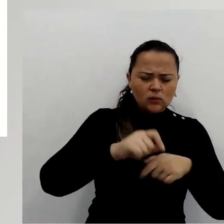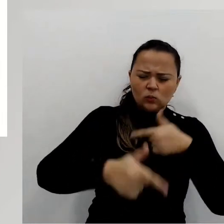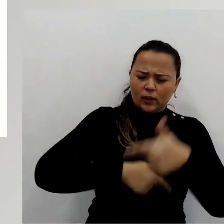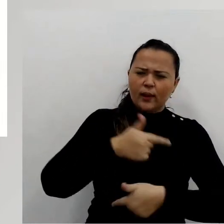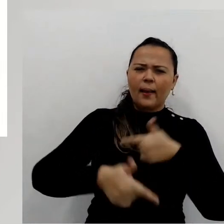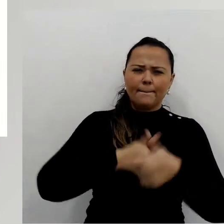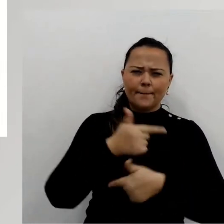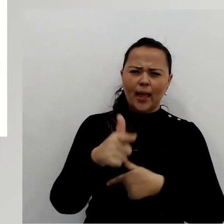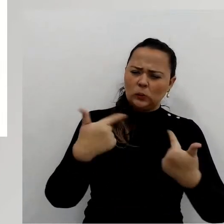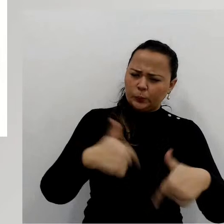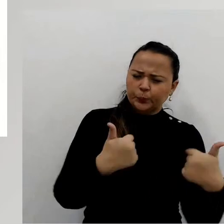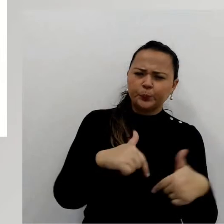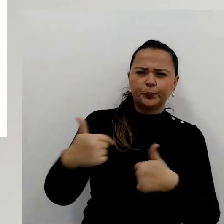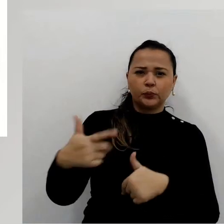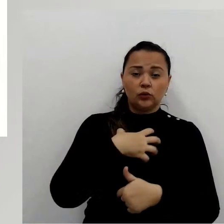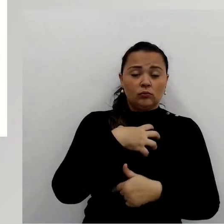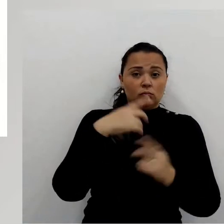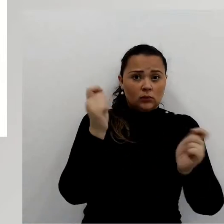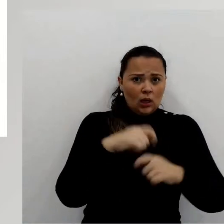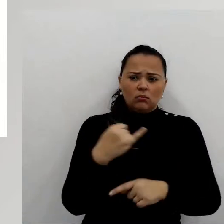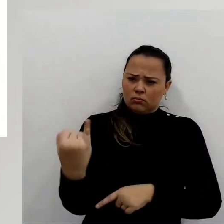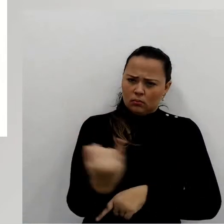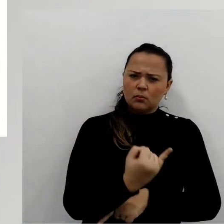you and automate the rest.